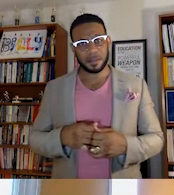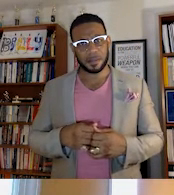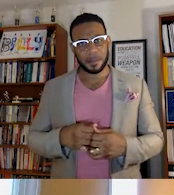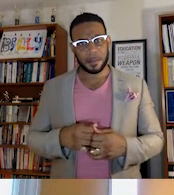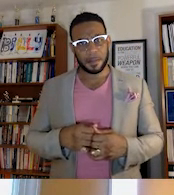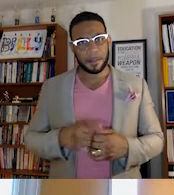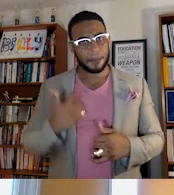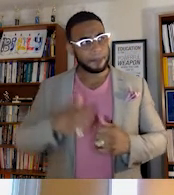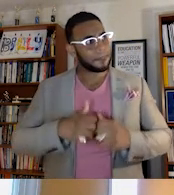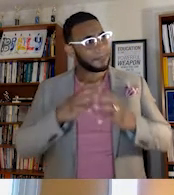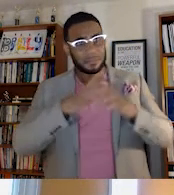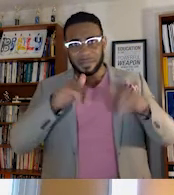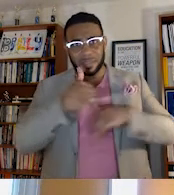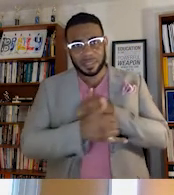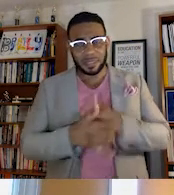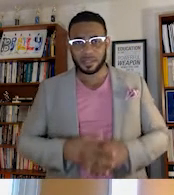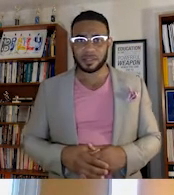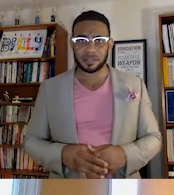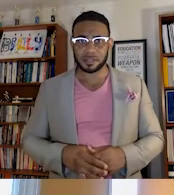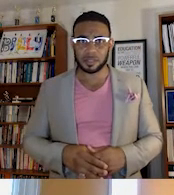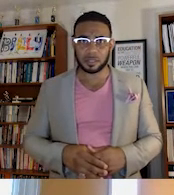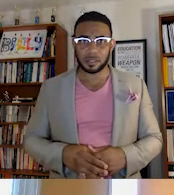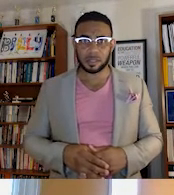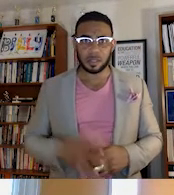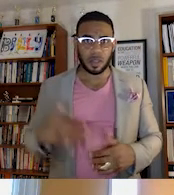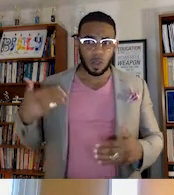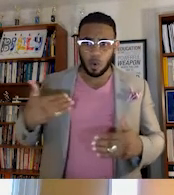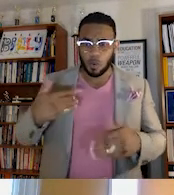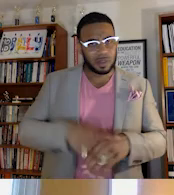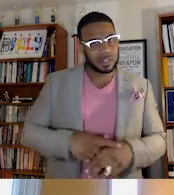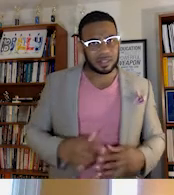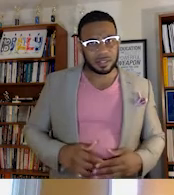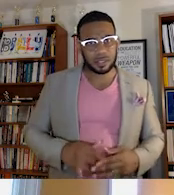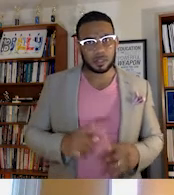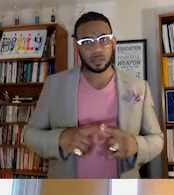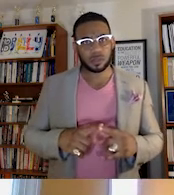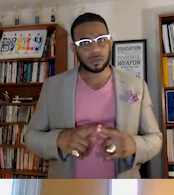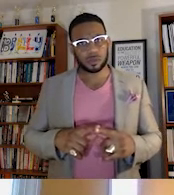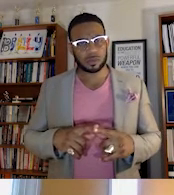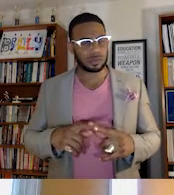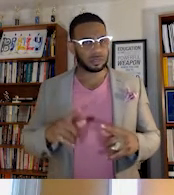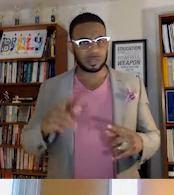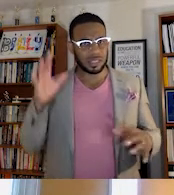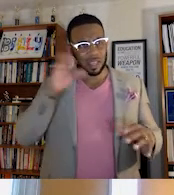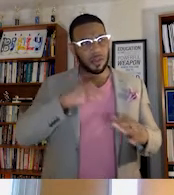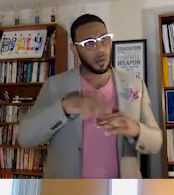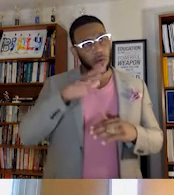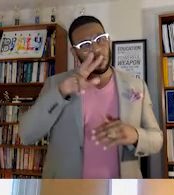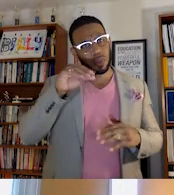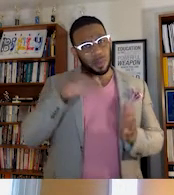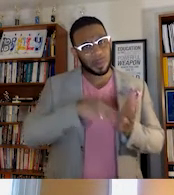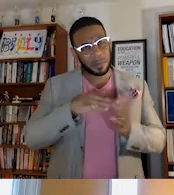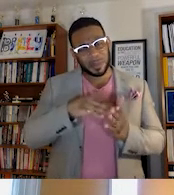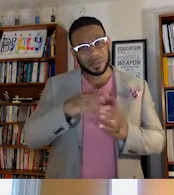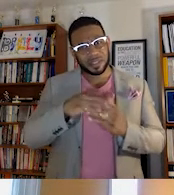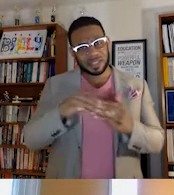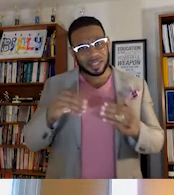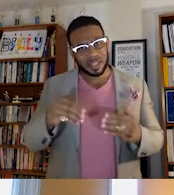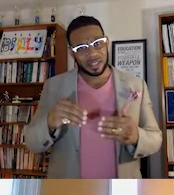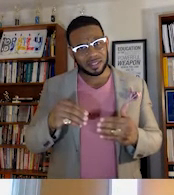We built this country. Absolutely. The estimates are that over $30 billion